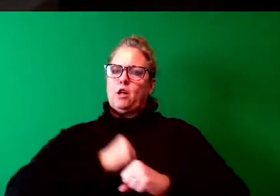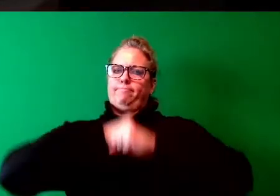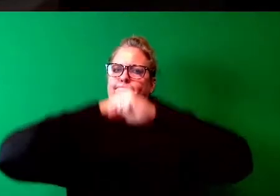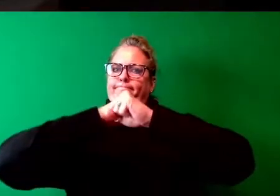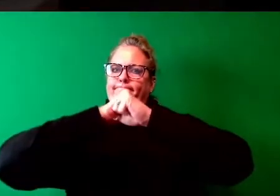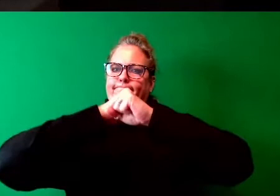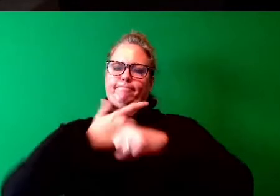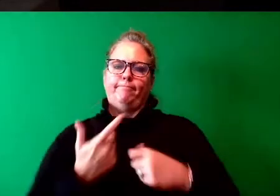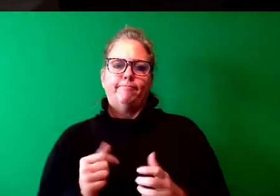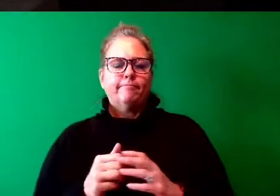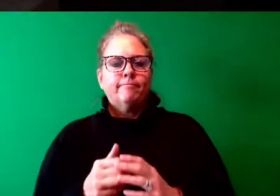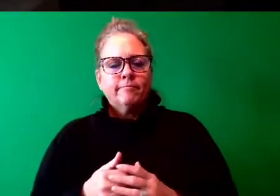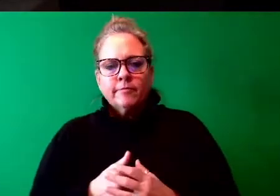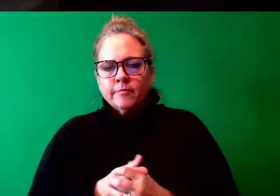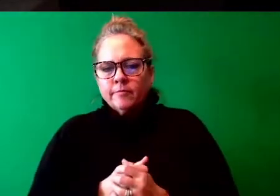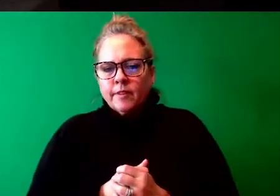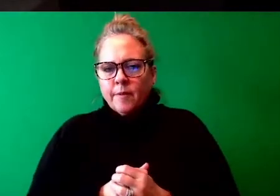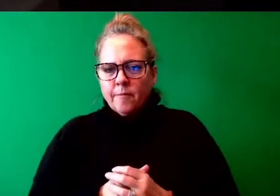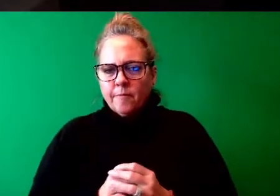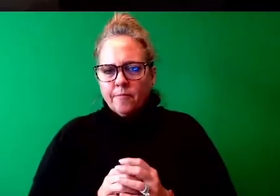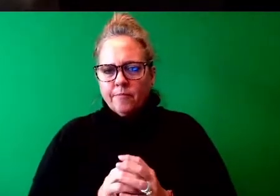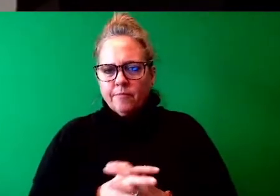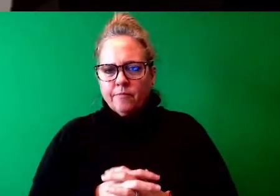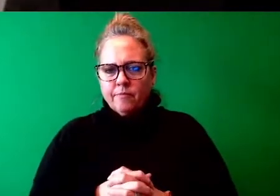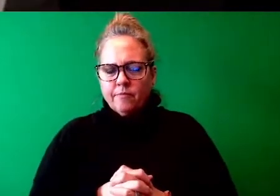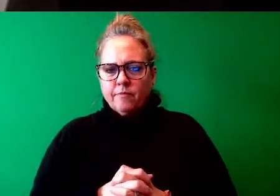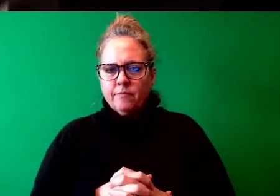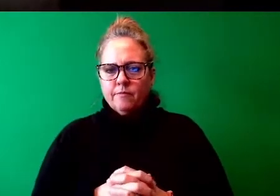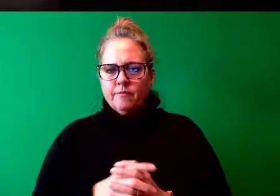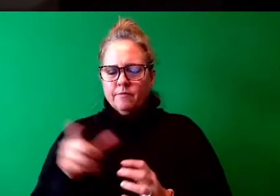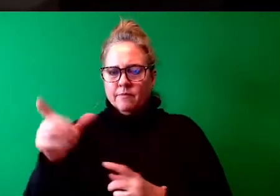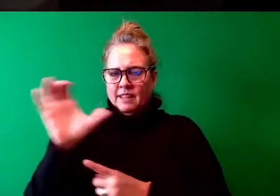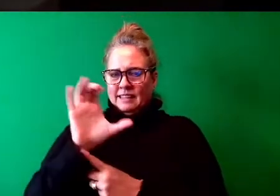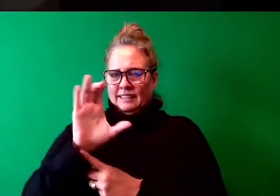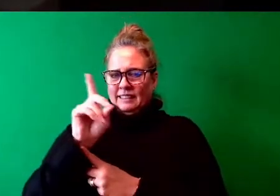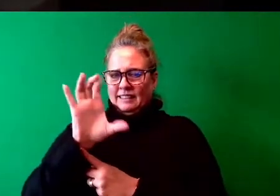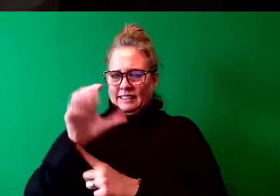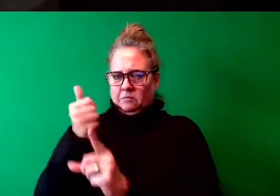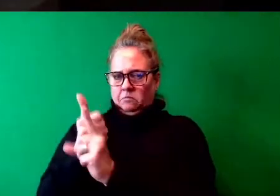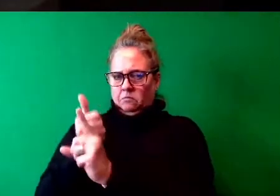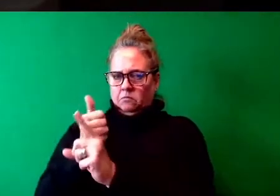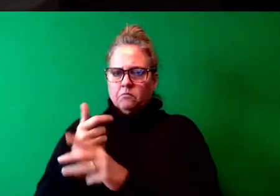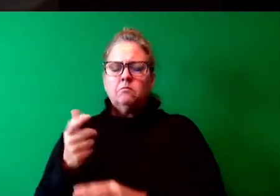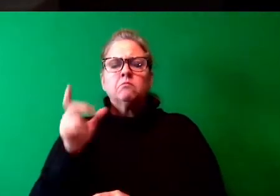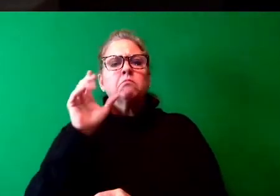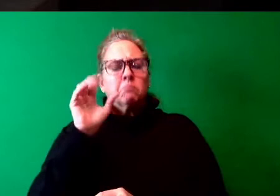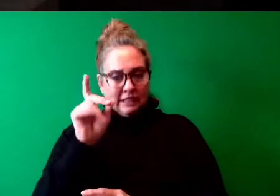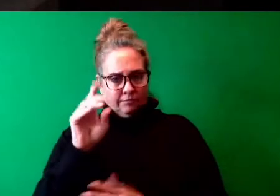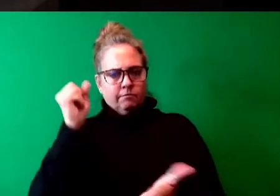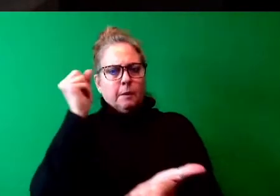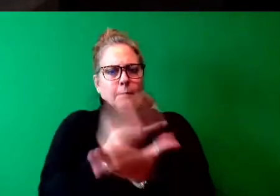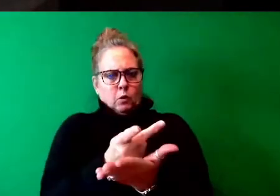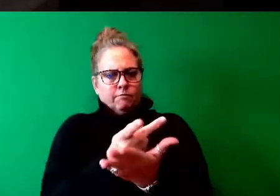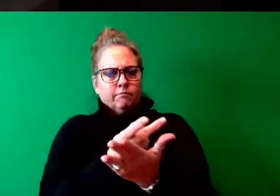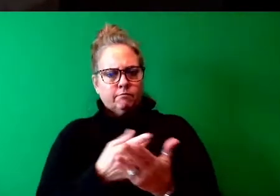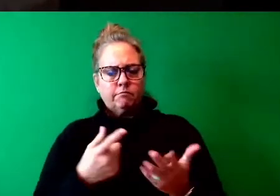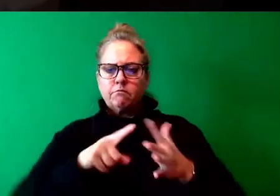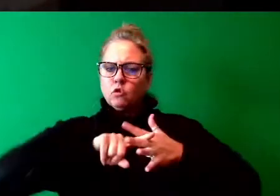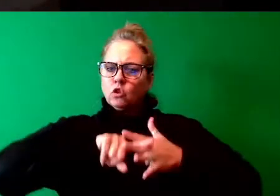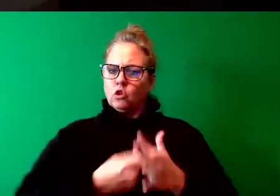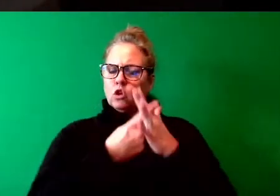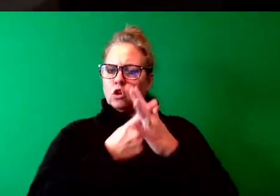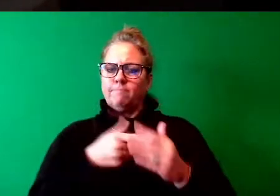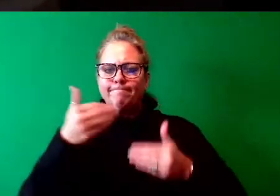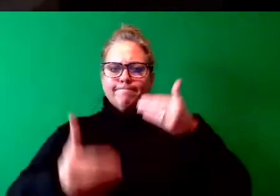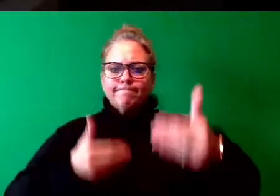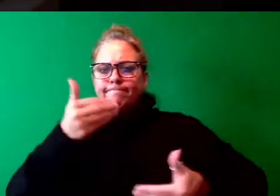And our meeting today is very timely because last night around 4 p.m., the advisory board to the FDA and the CDC gave the approval. That's sort of the first peg in the